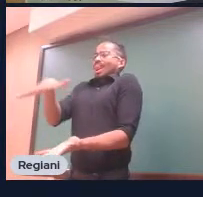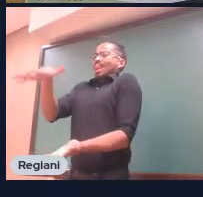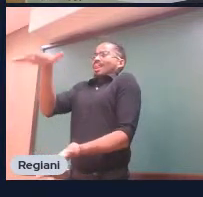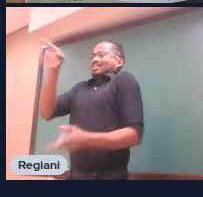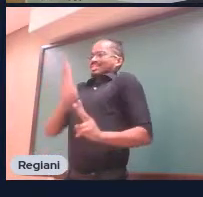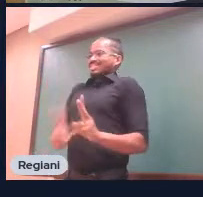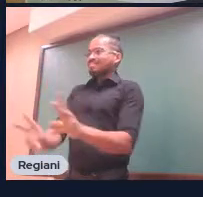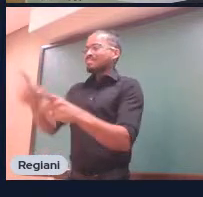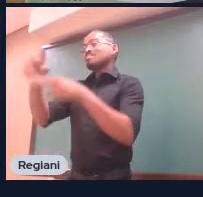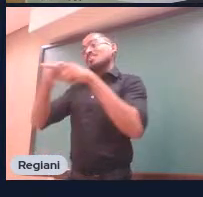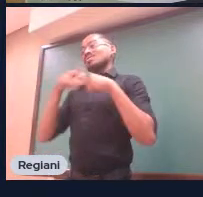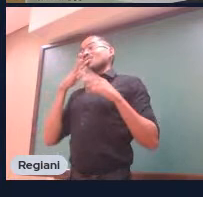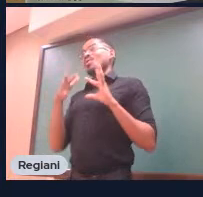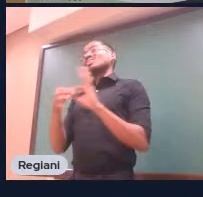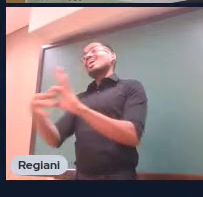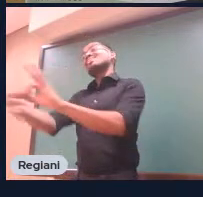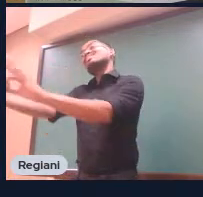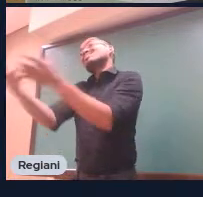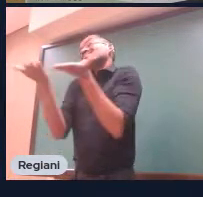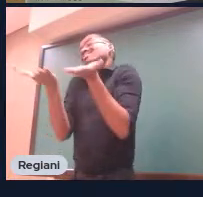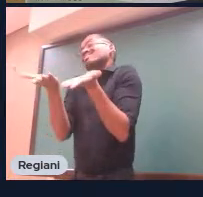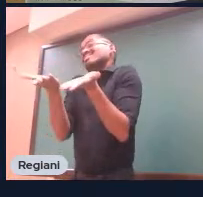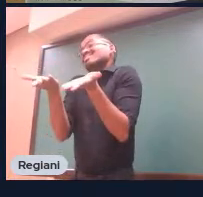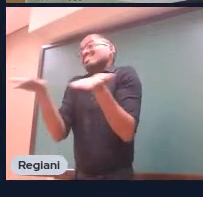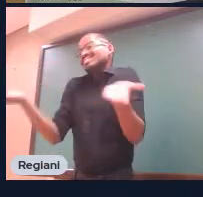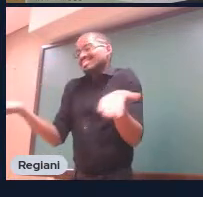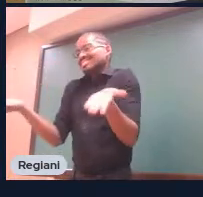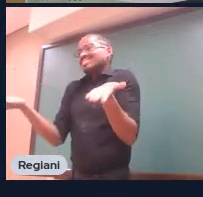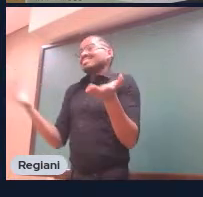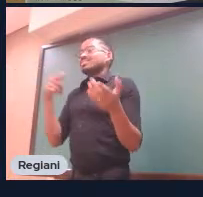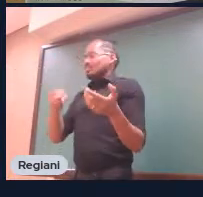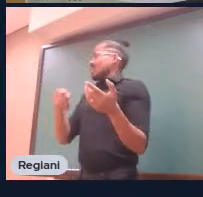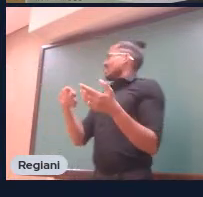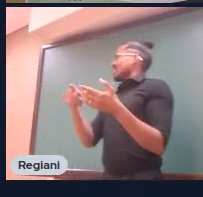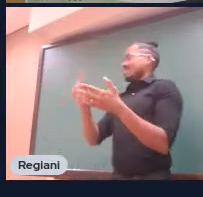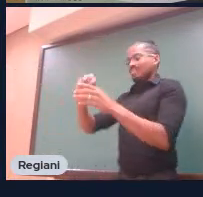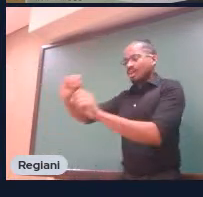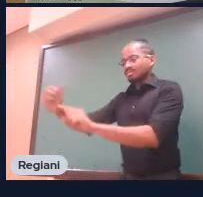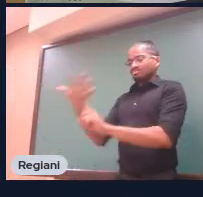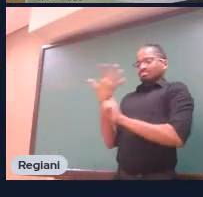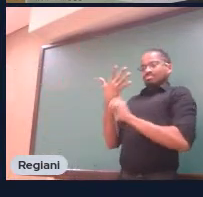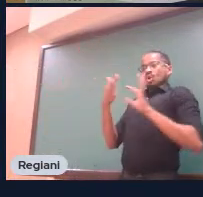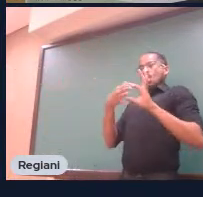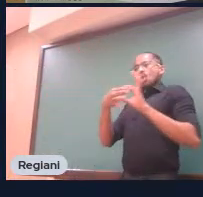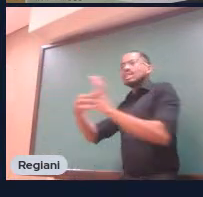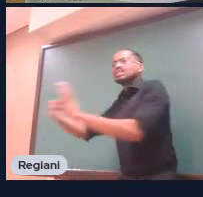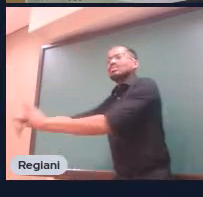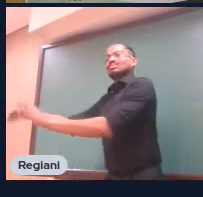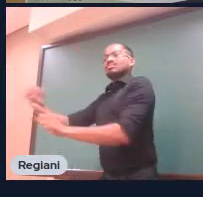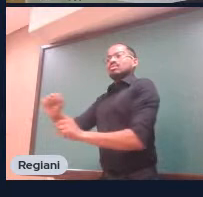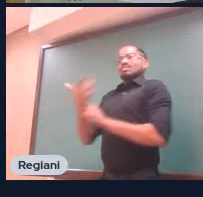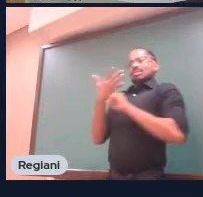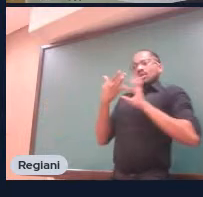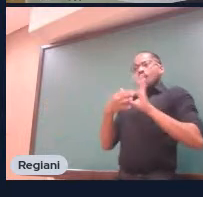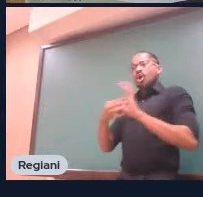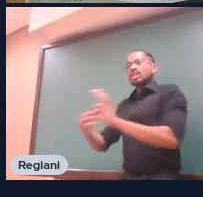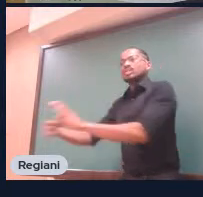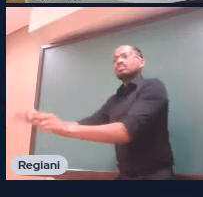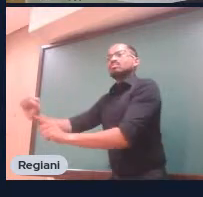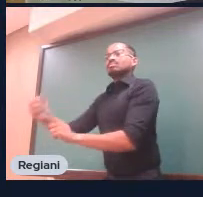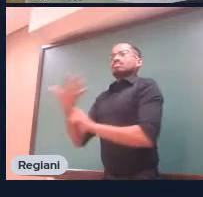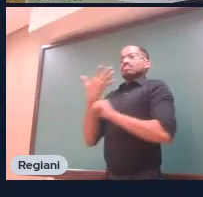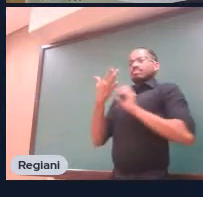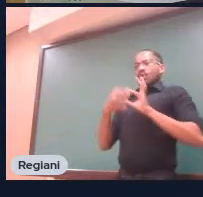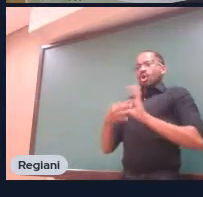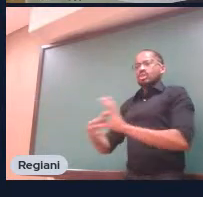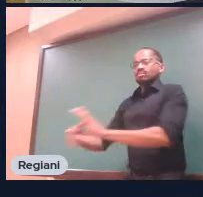context-free information to context-sensitive answers. In the past, dictionaries were sometimes helpful. They will always